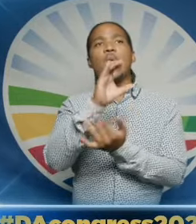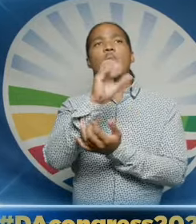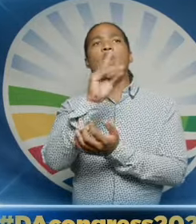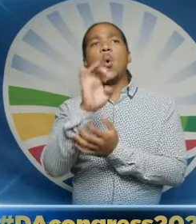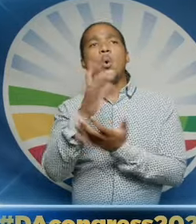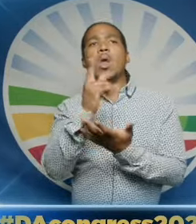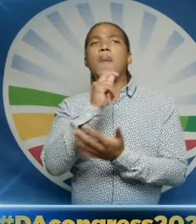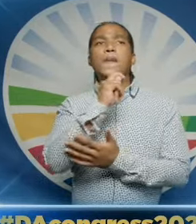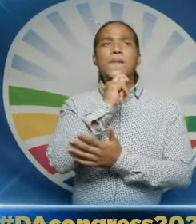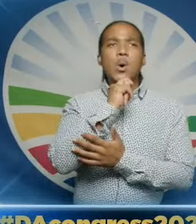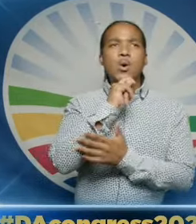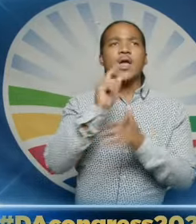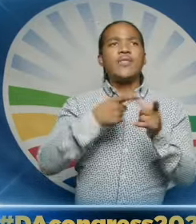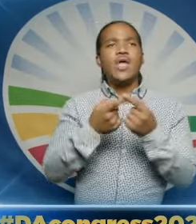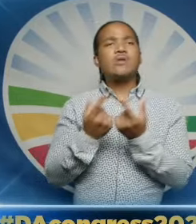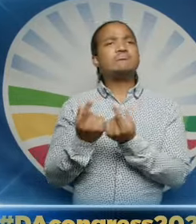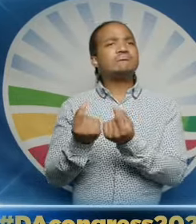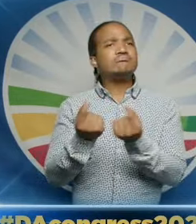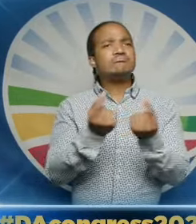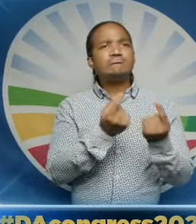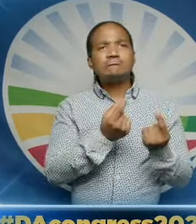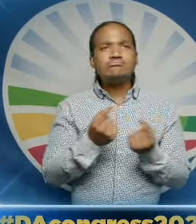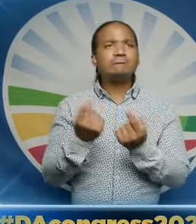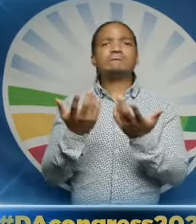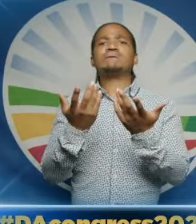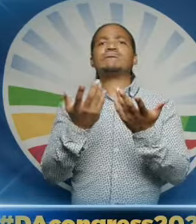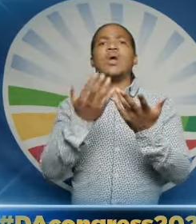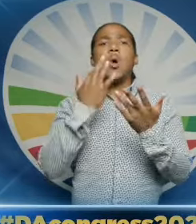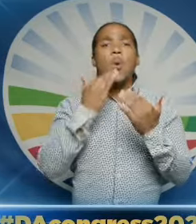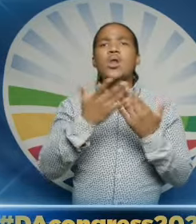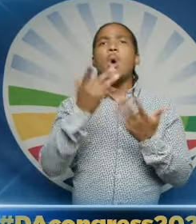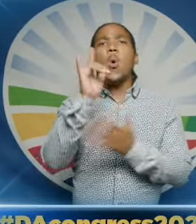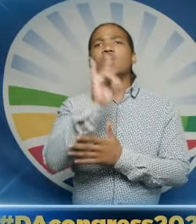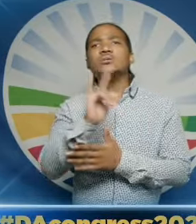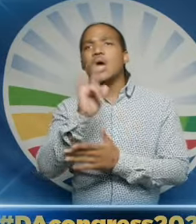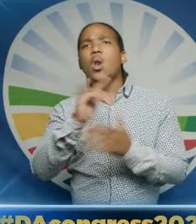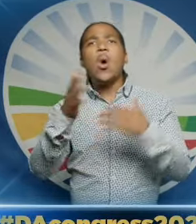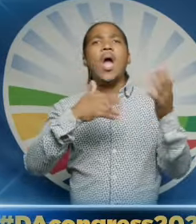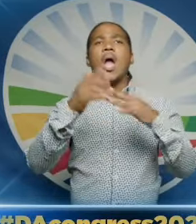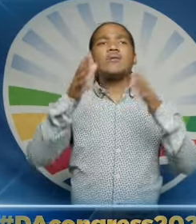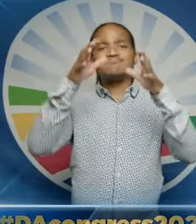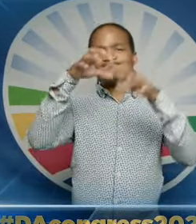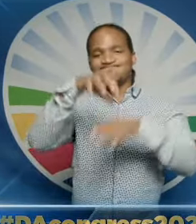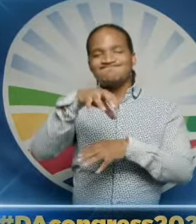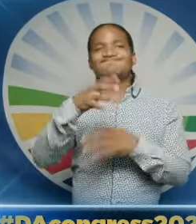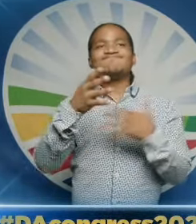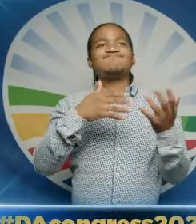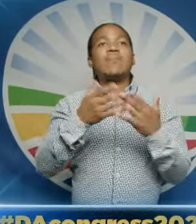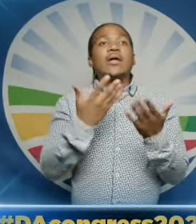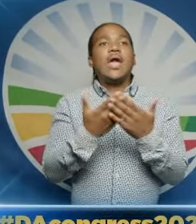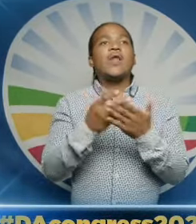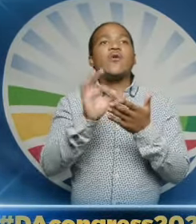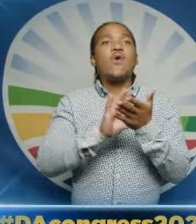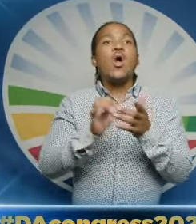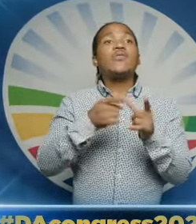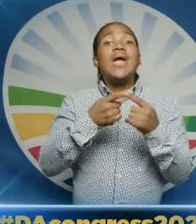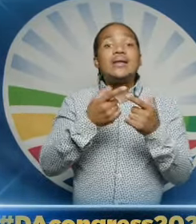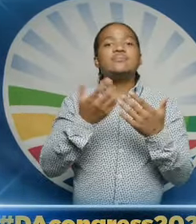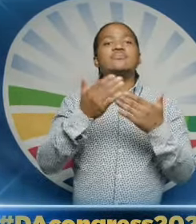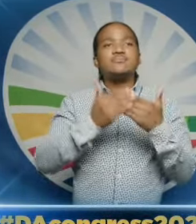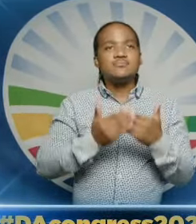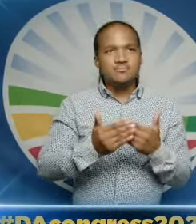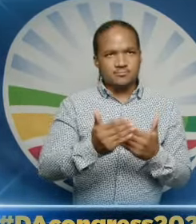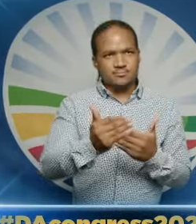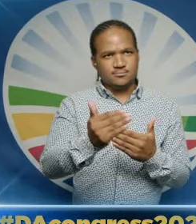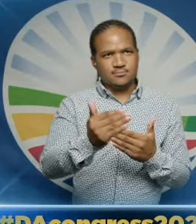morning, can exercise that choice to vote in the quietness of their hotel room or their B&B or their own house if they live in Gauteng. But if they wish to come to